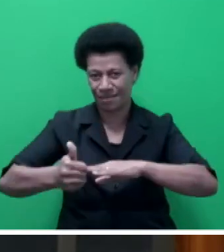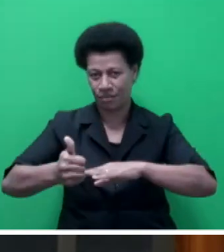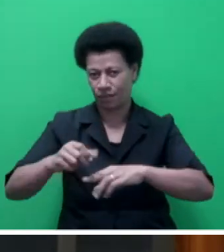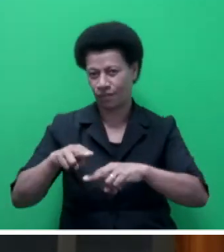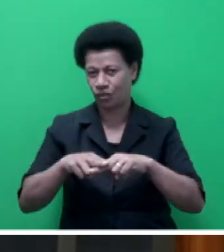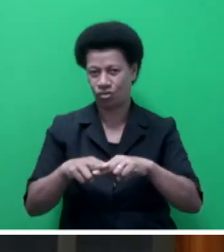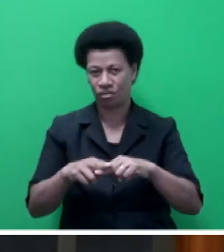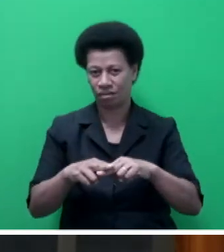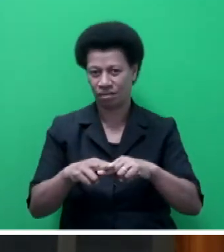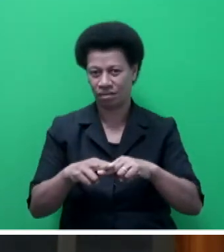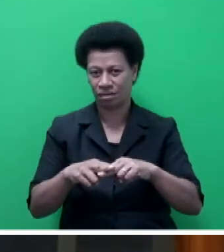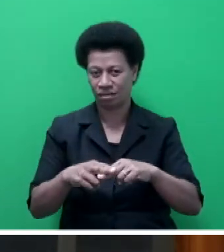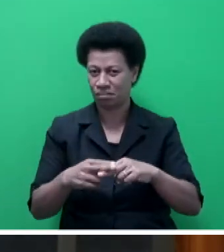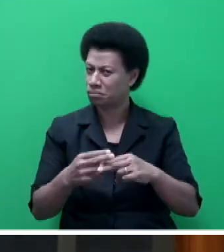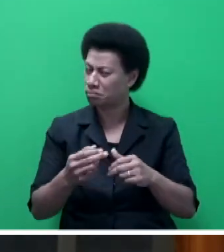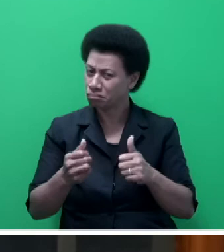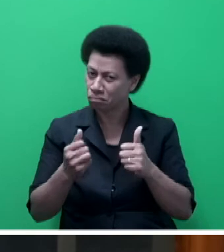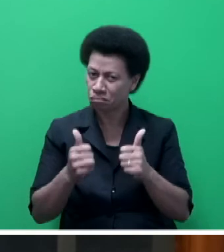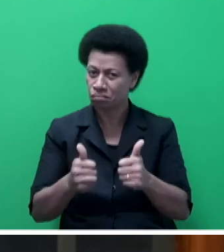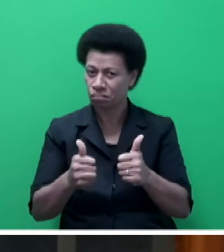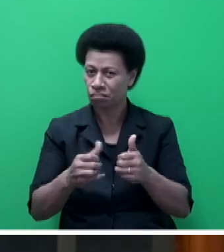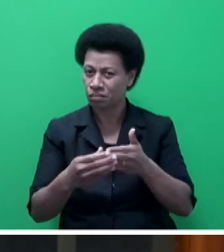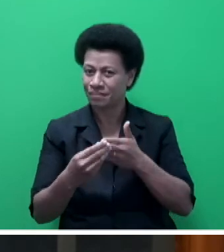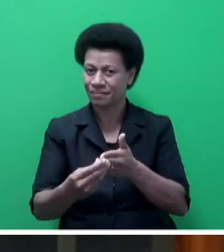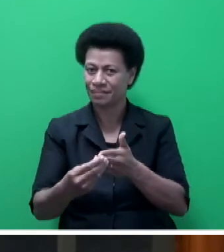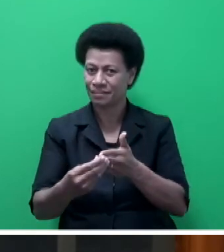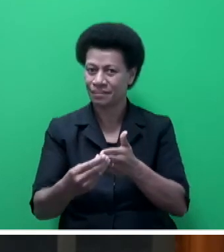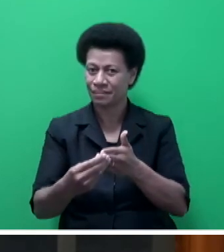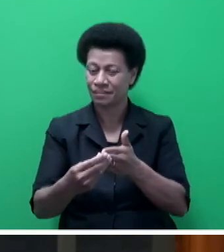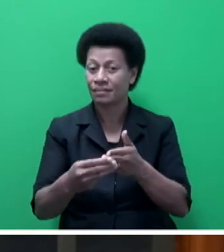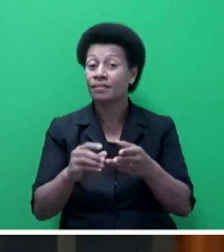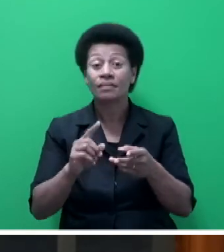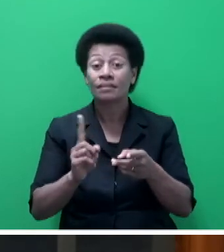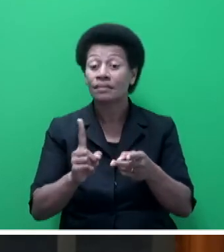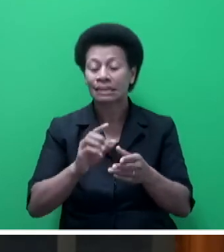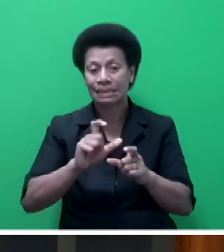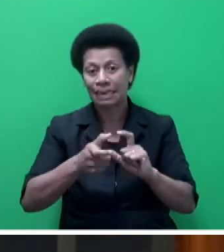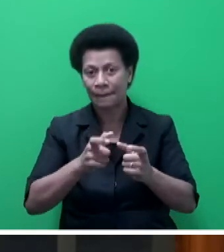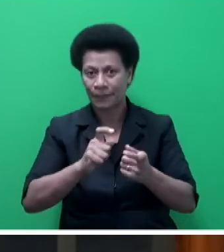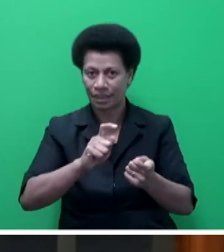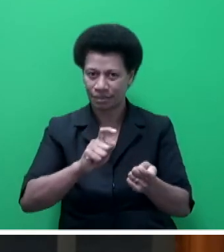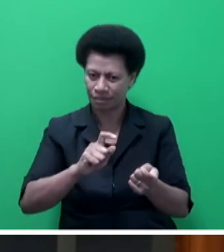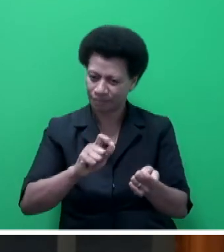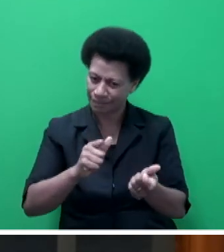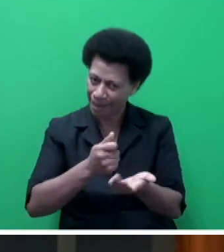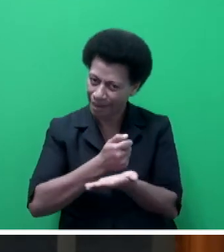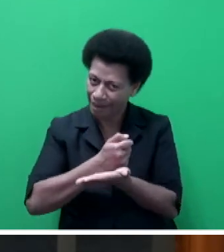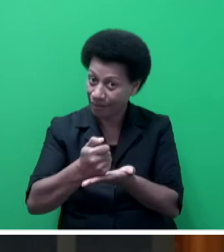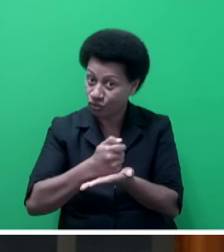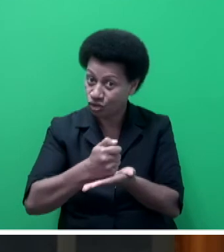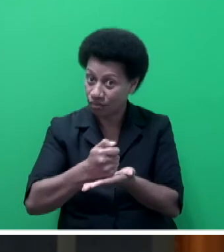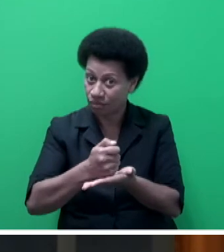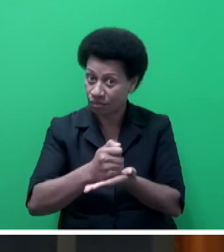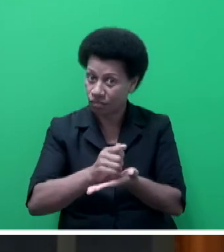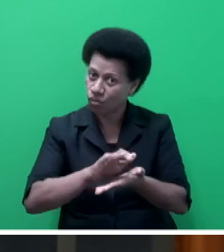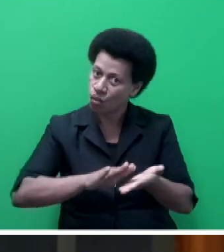in implementing a whole-of-government approach, taking climate actions at all levels.